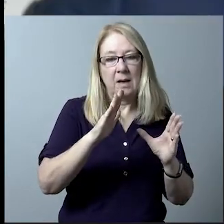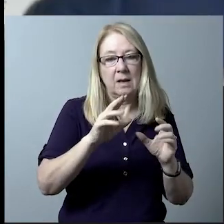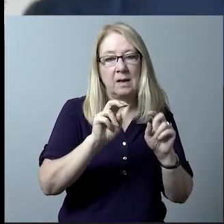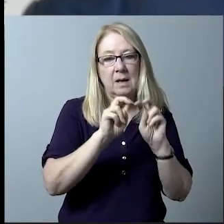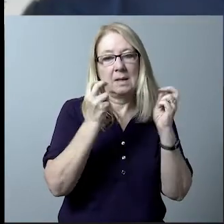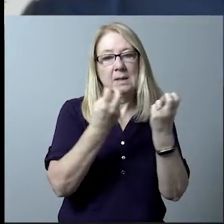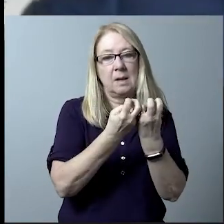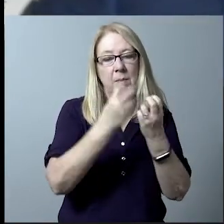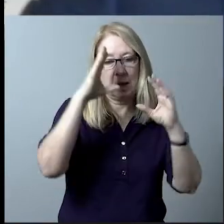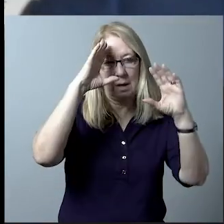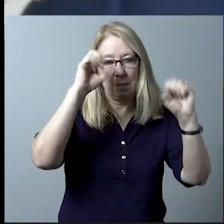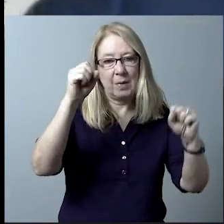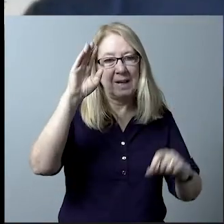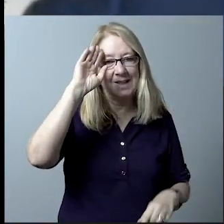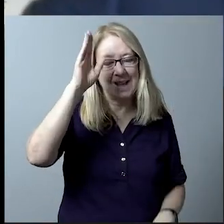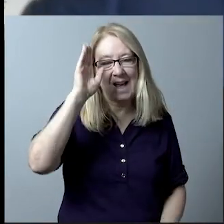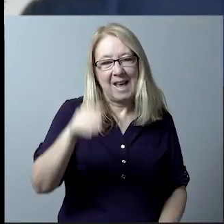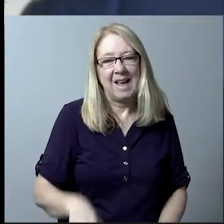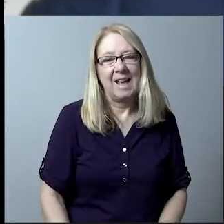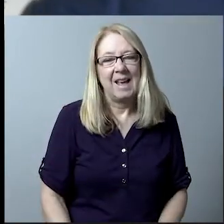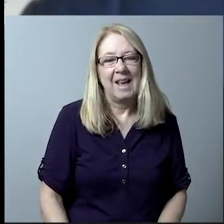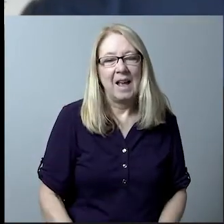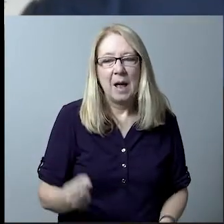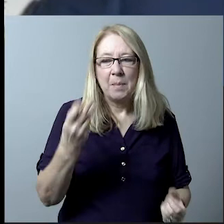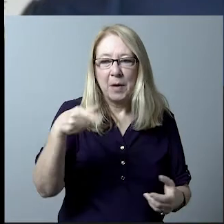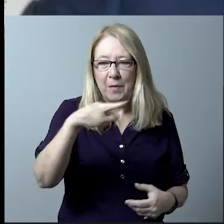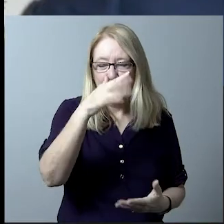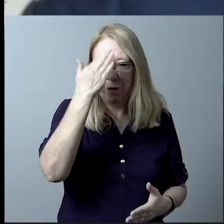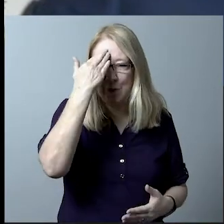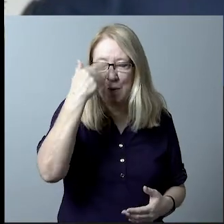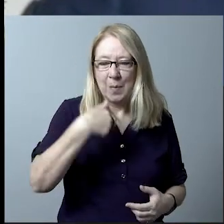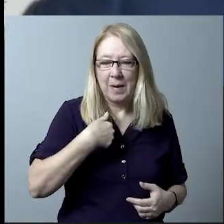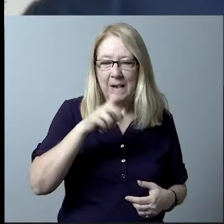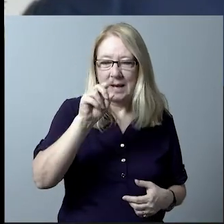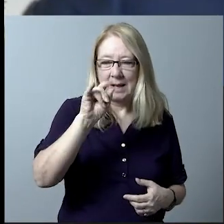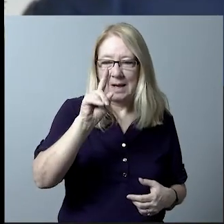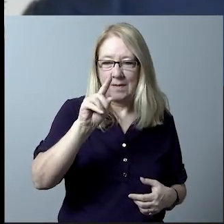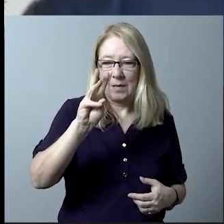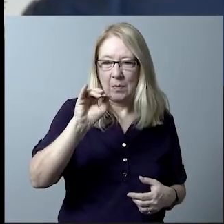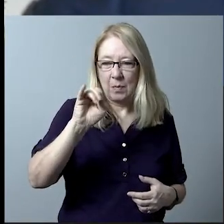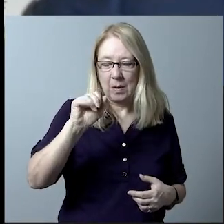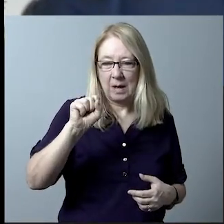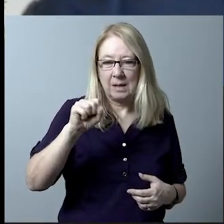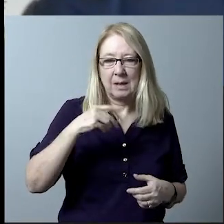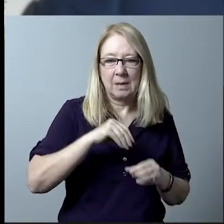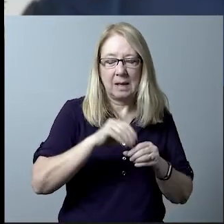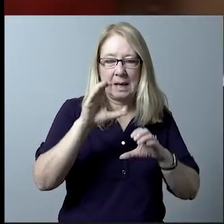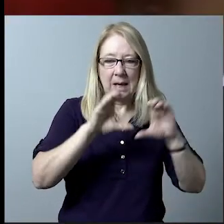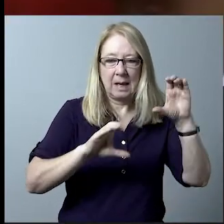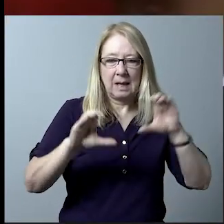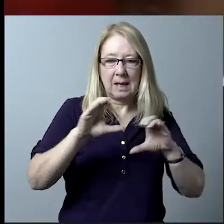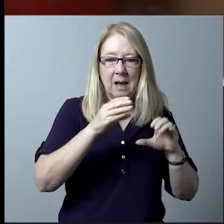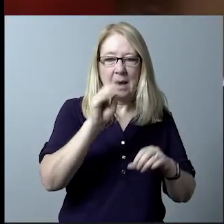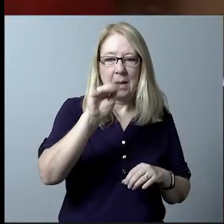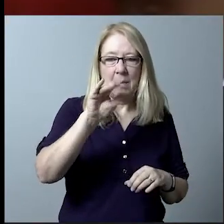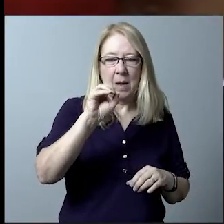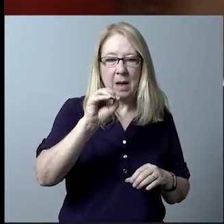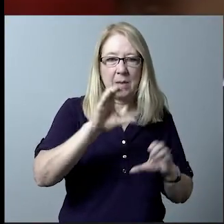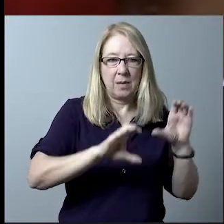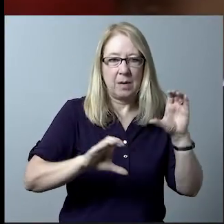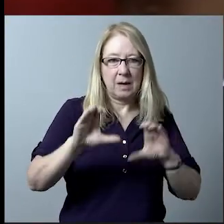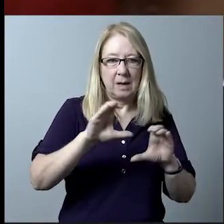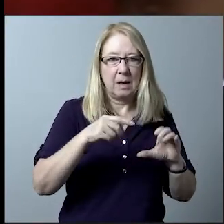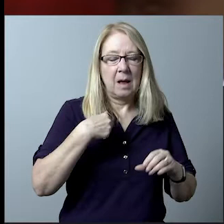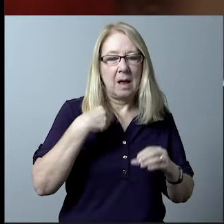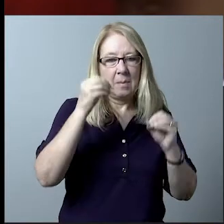the Faculty Assembly President. David. Hi. Yeah, many of you know me. I'm David Weiss. I'm faculty in the Department of Chemistry